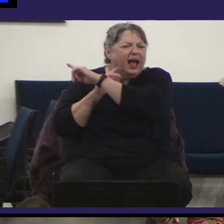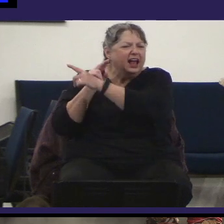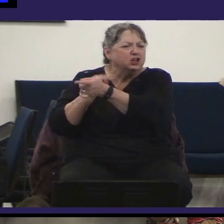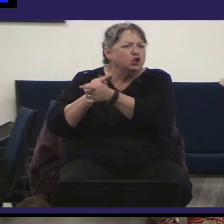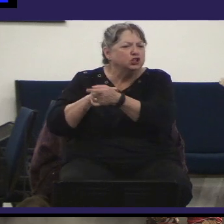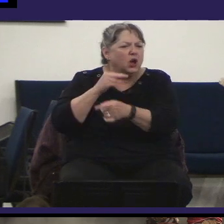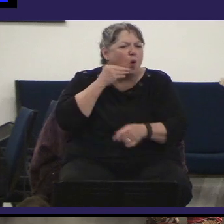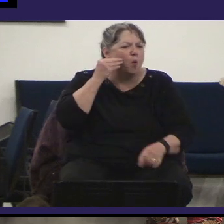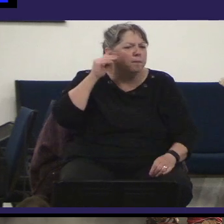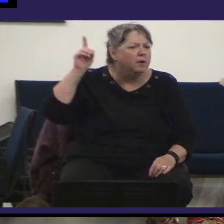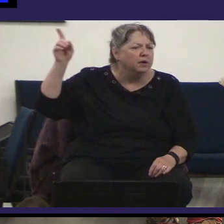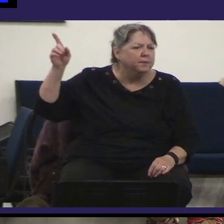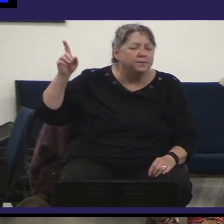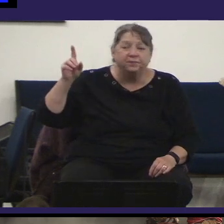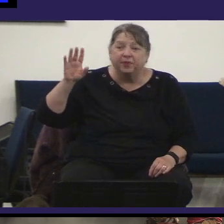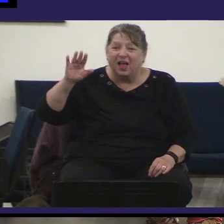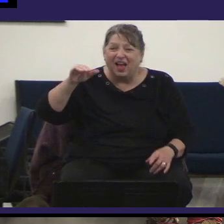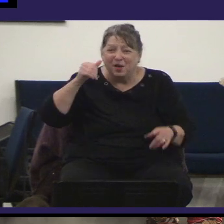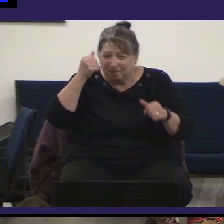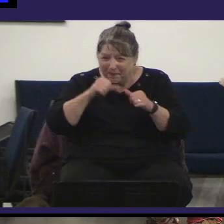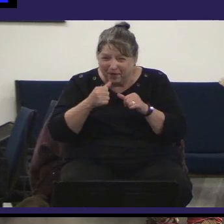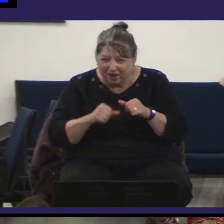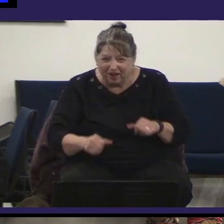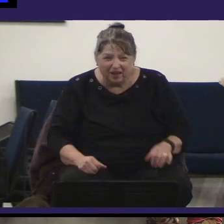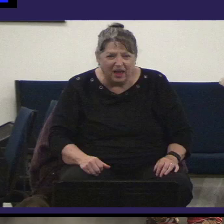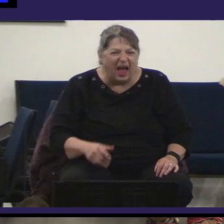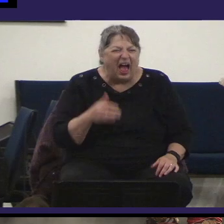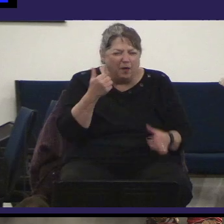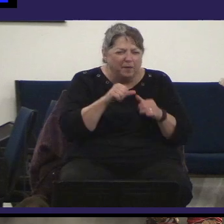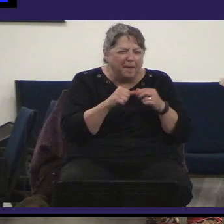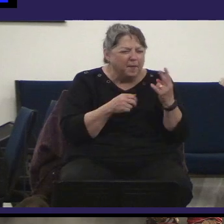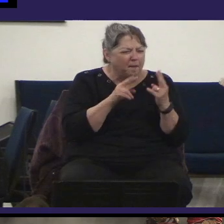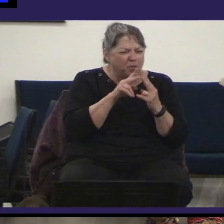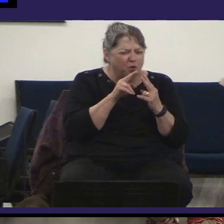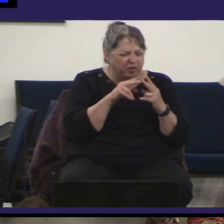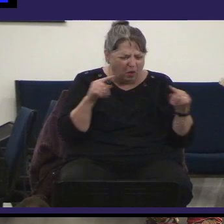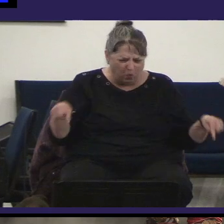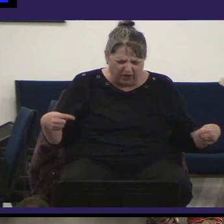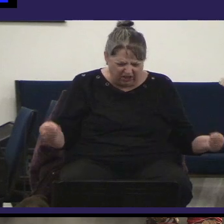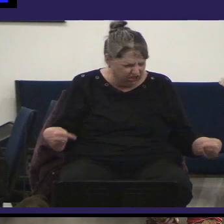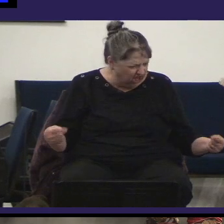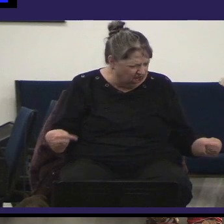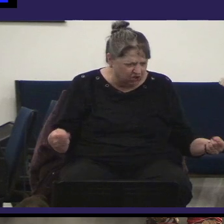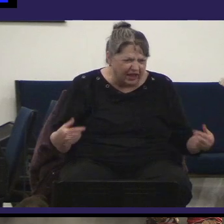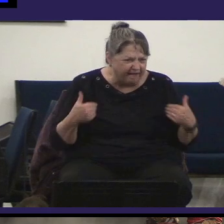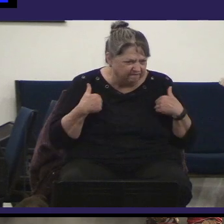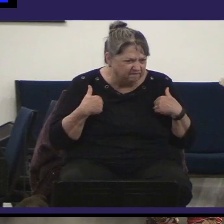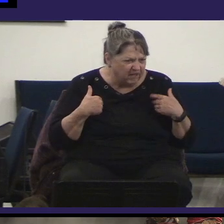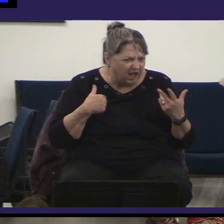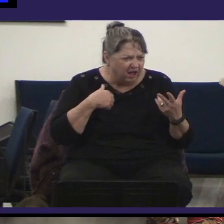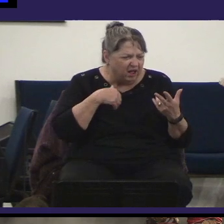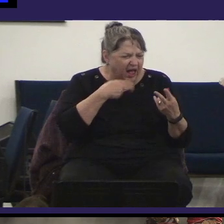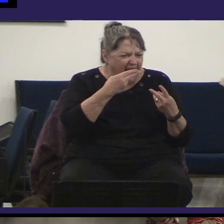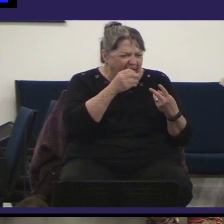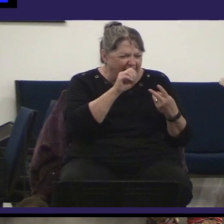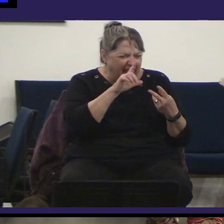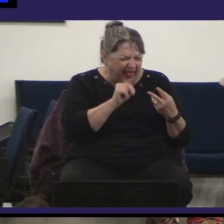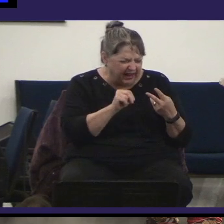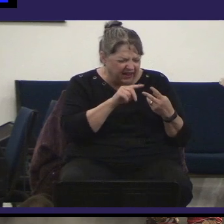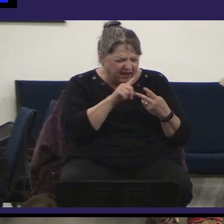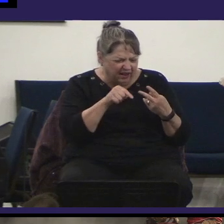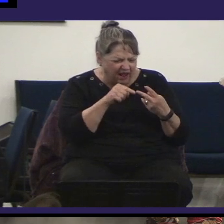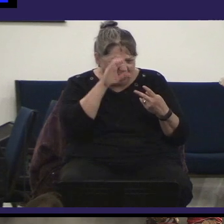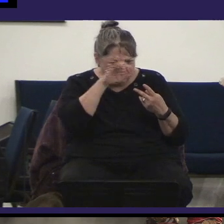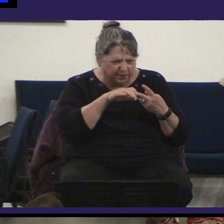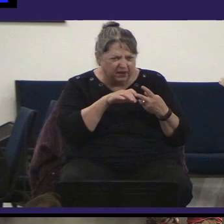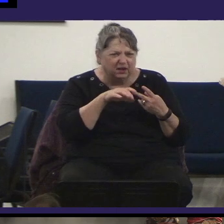Paul, we had so much fun with them, right? I remember they weren't both on their wheelchairs. He passed away right before COVID. And I remember I would go there and Caleb